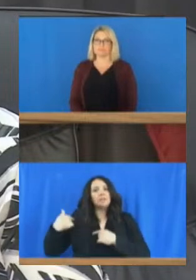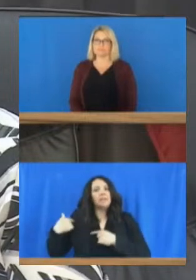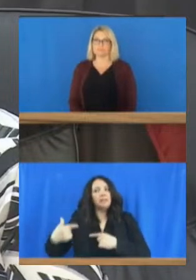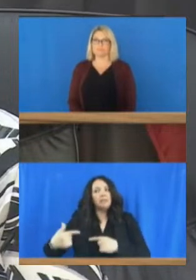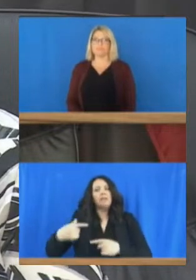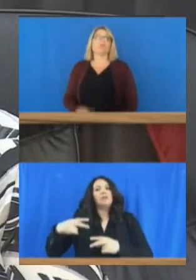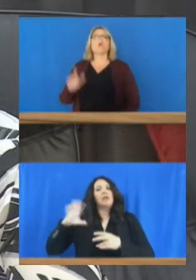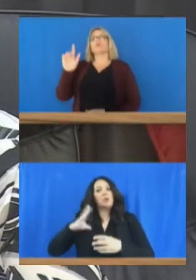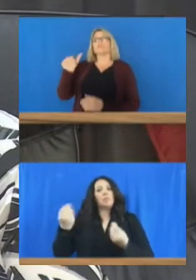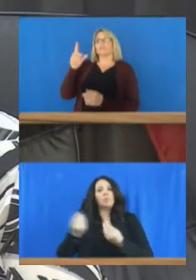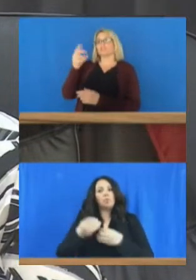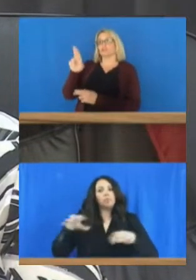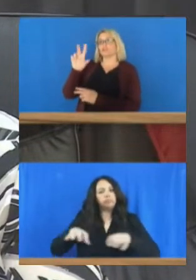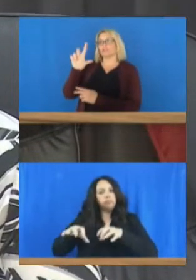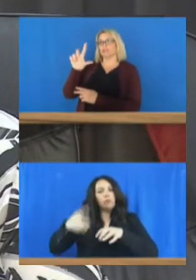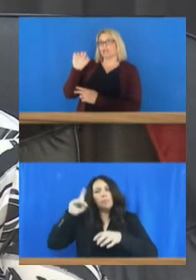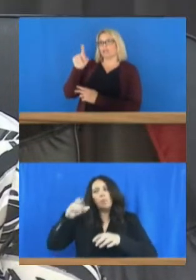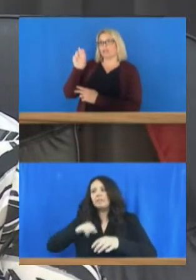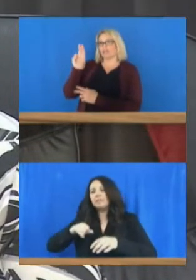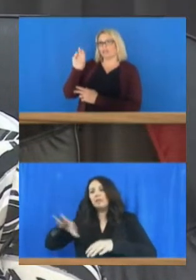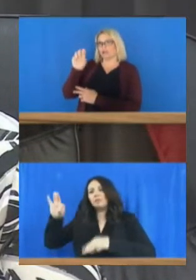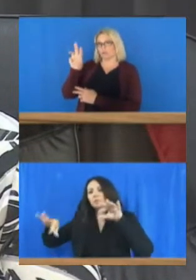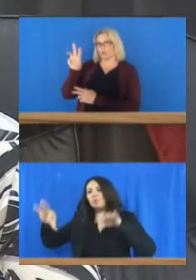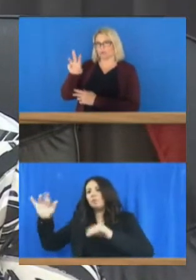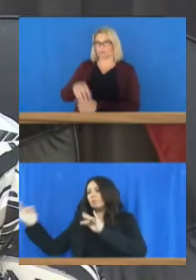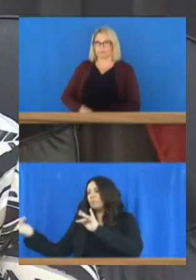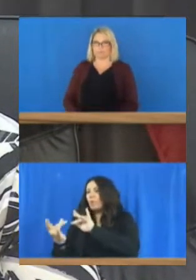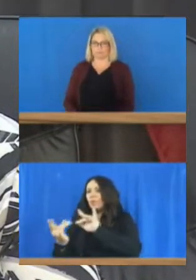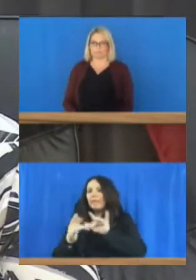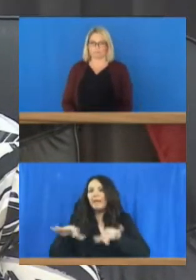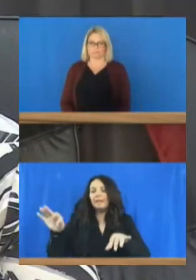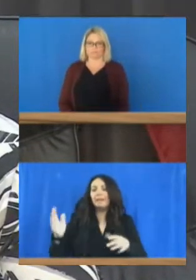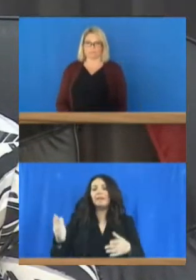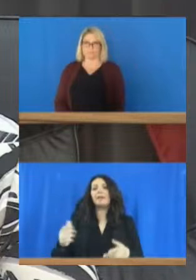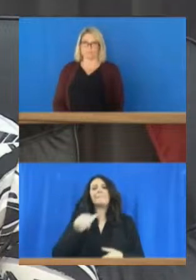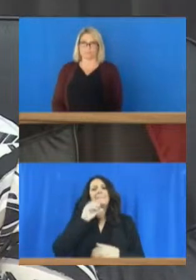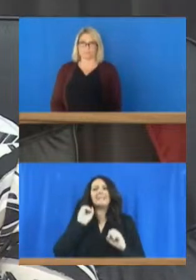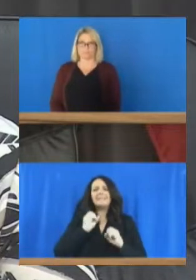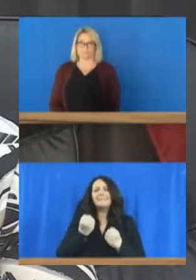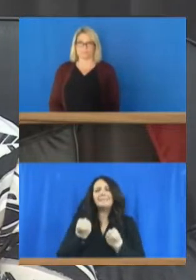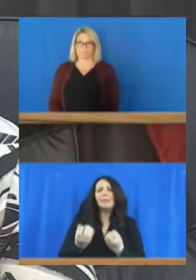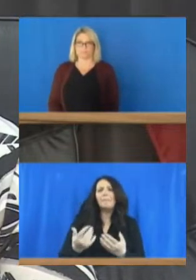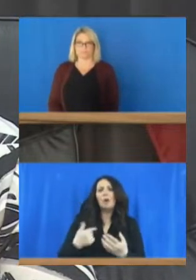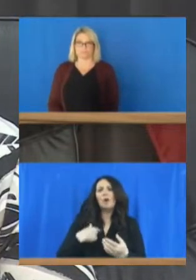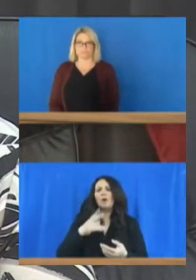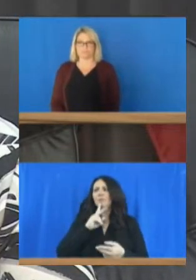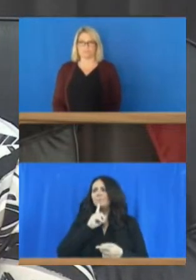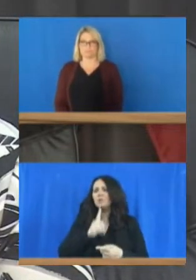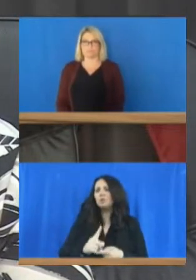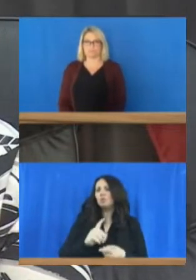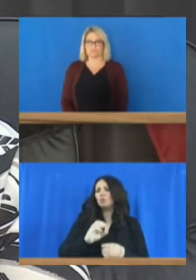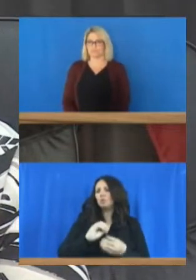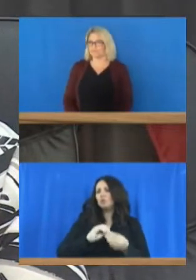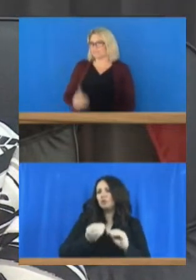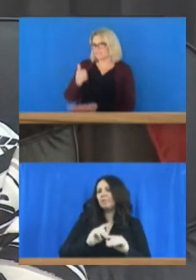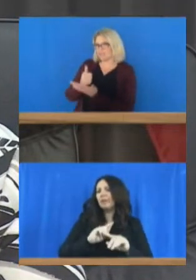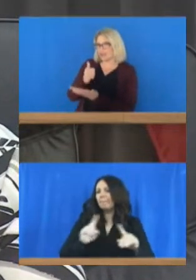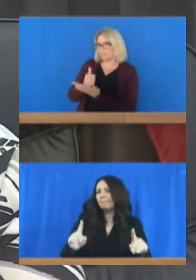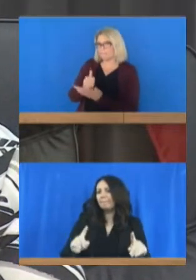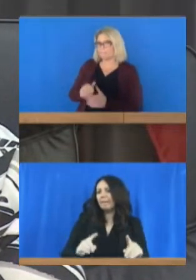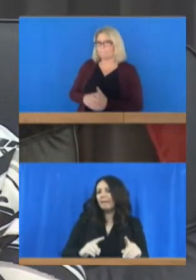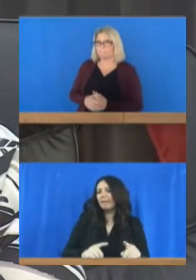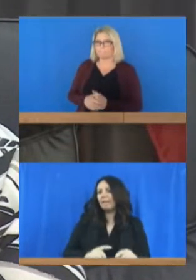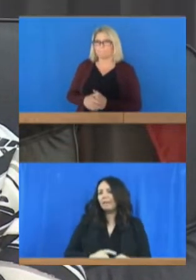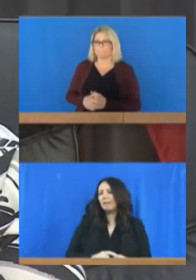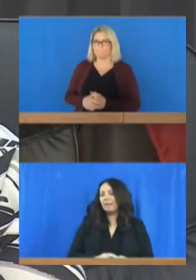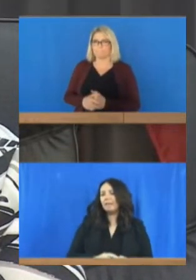of transmission? Well, I'll answer the elevator question first. So surfaces